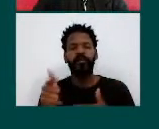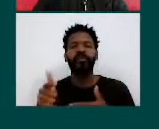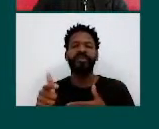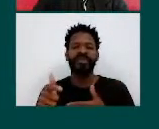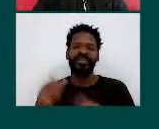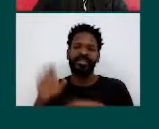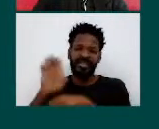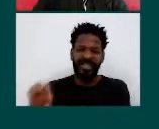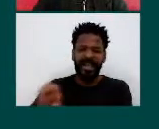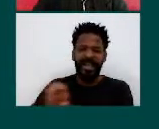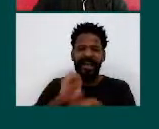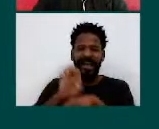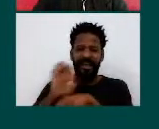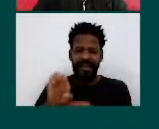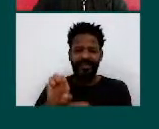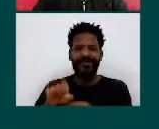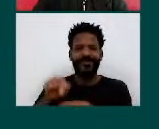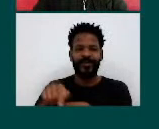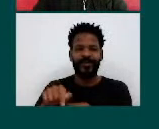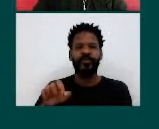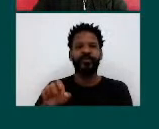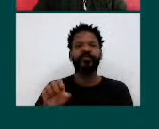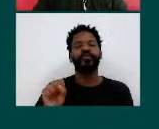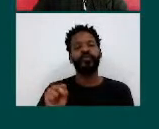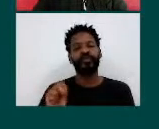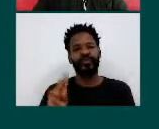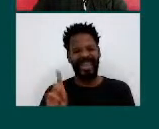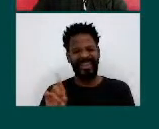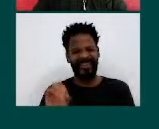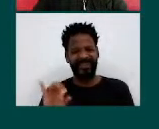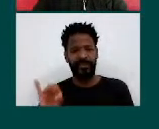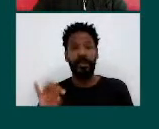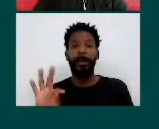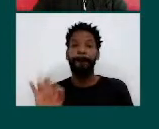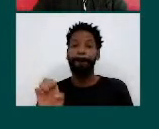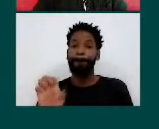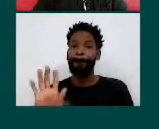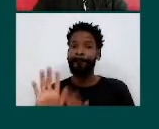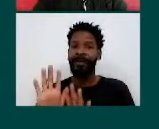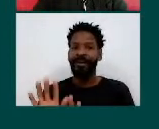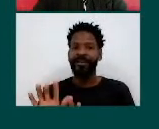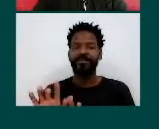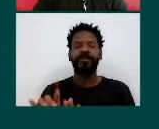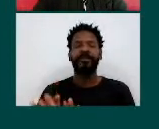this is an attractive value for our